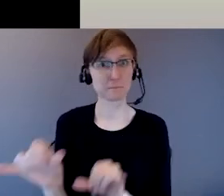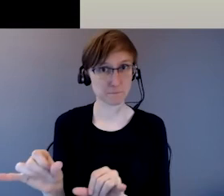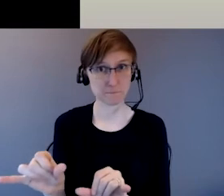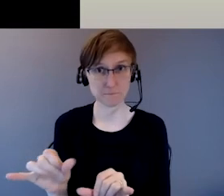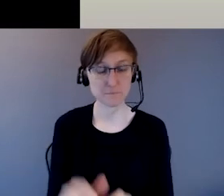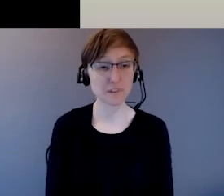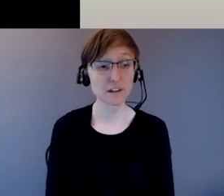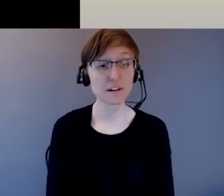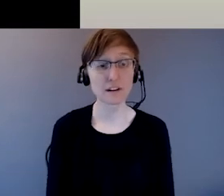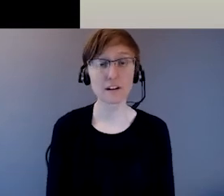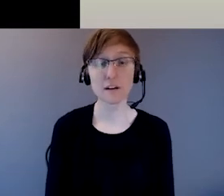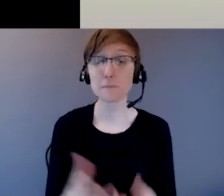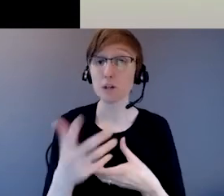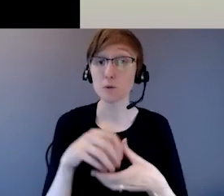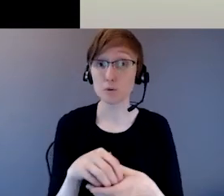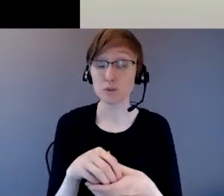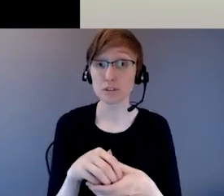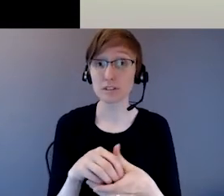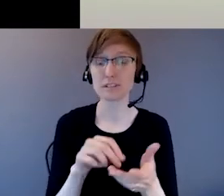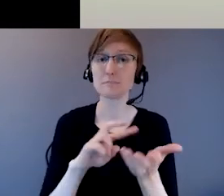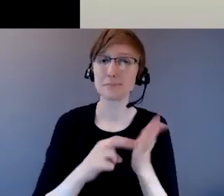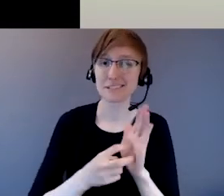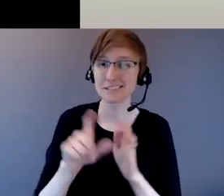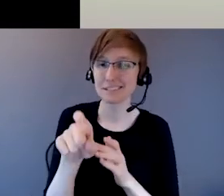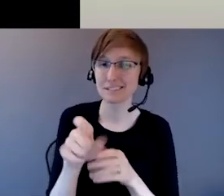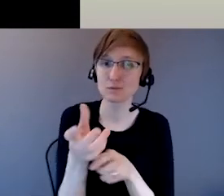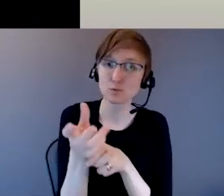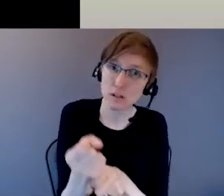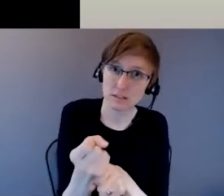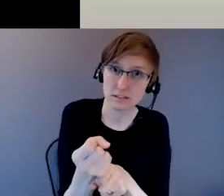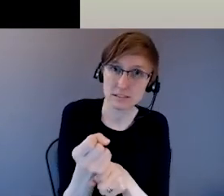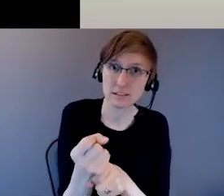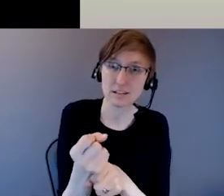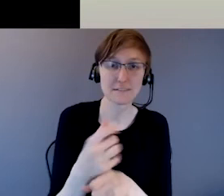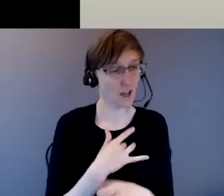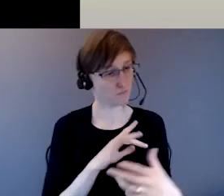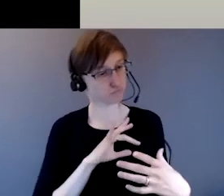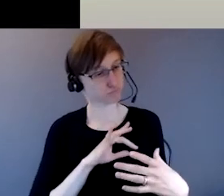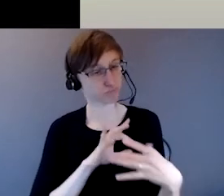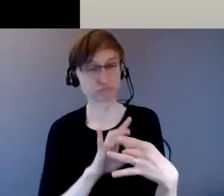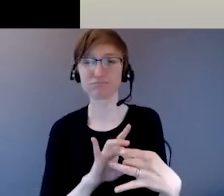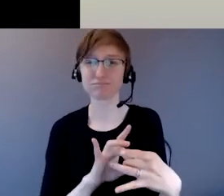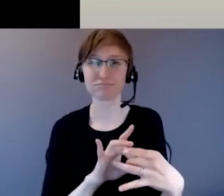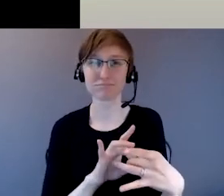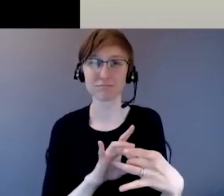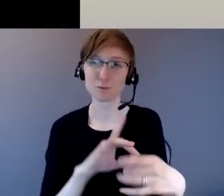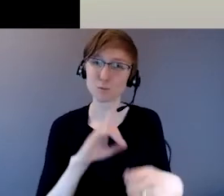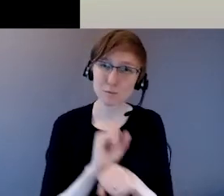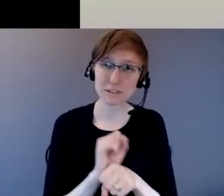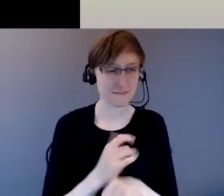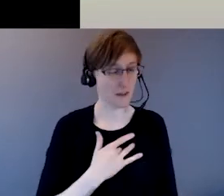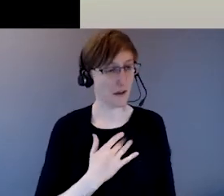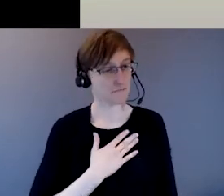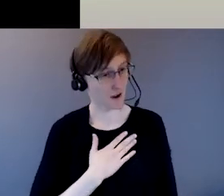that. It's about building trust and establishing a sense of belonging, a genuine belonging.